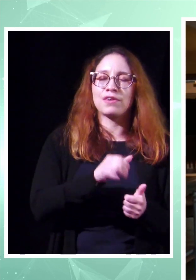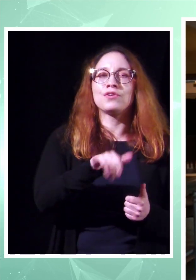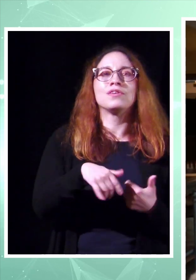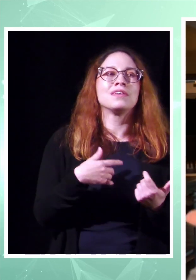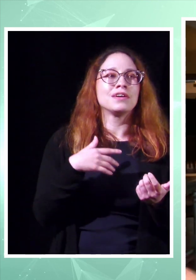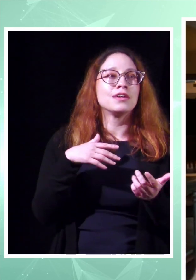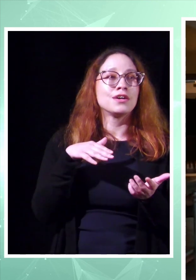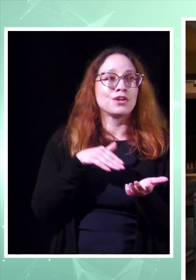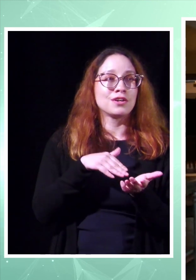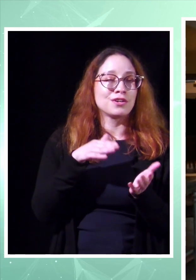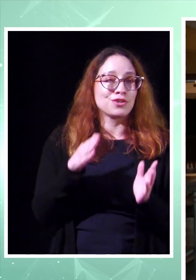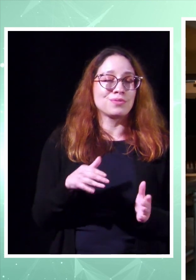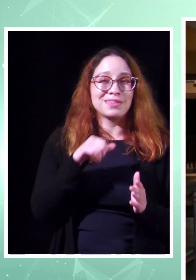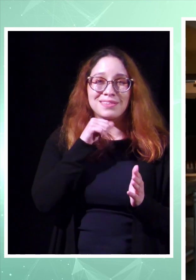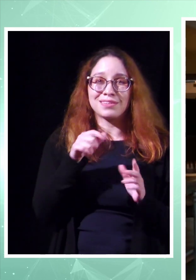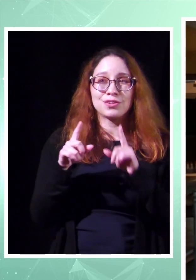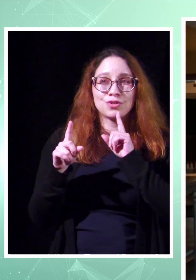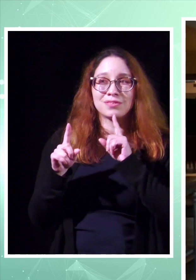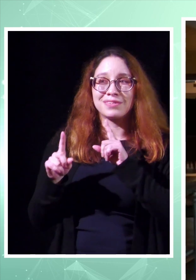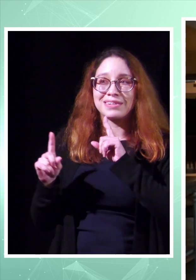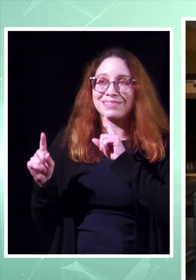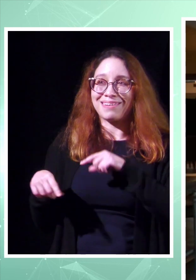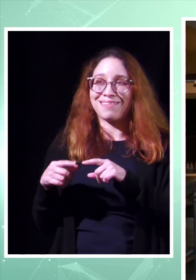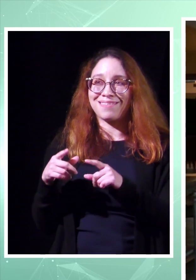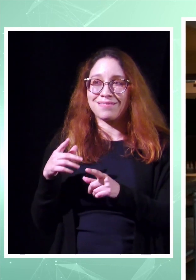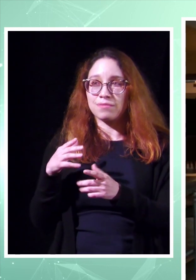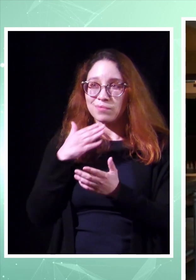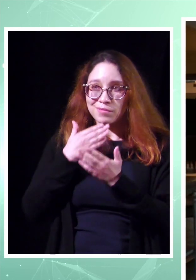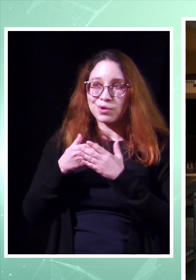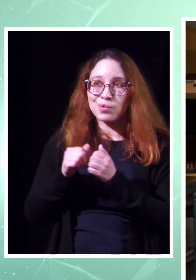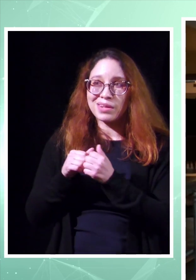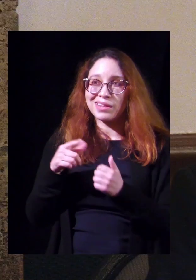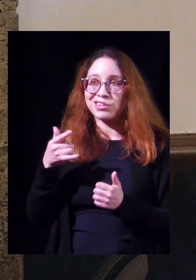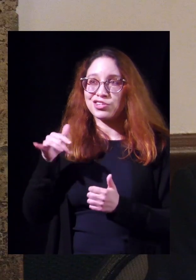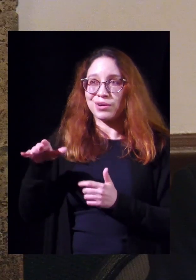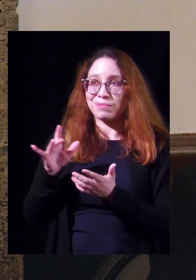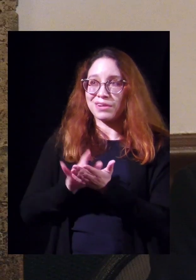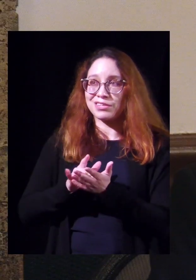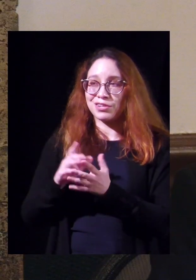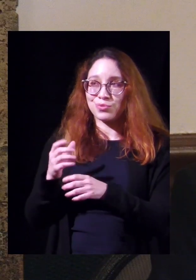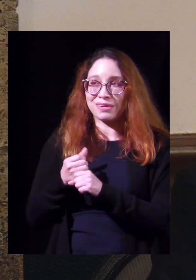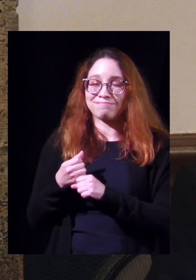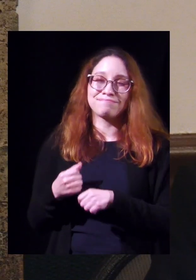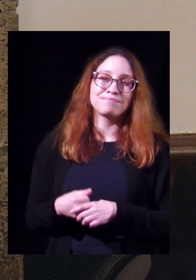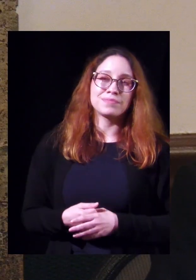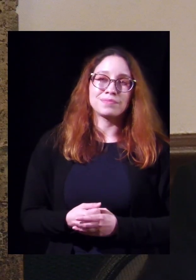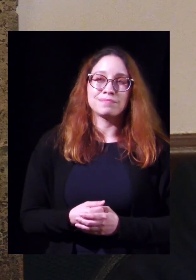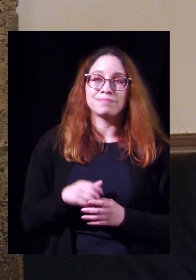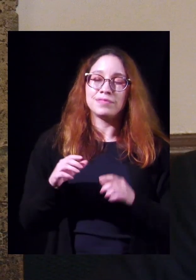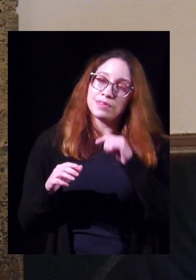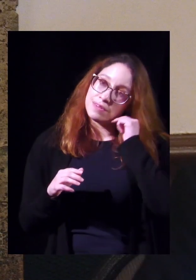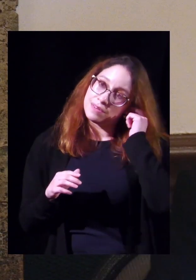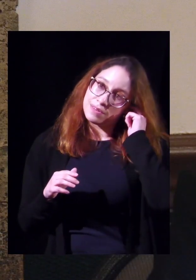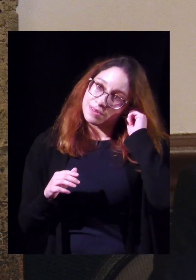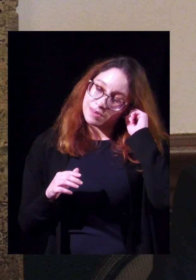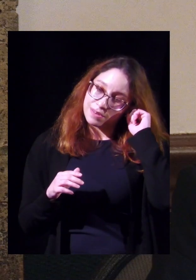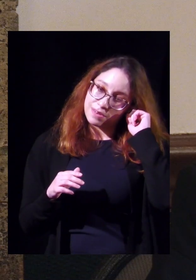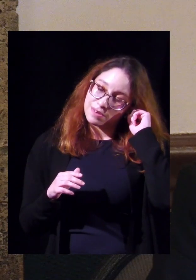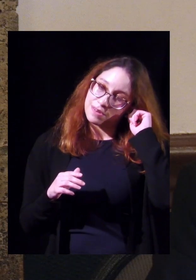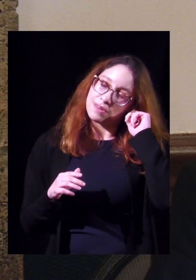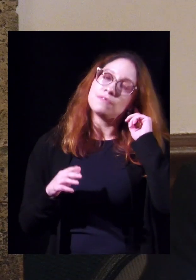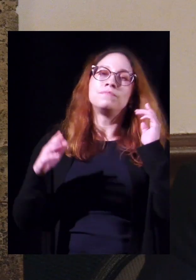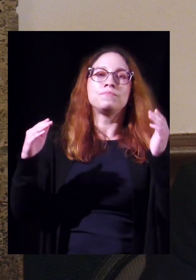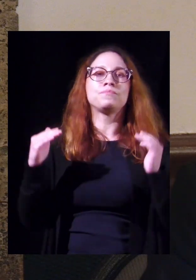the person's not responding to the generic medicine they were given. Thank you for that. Next person wants to